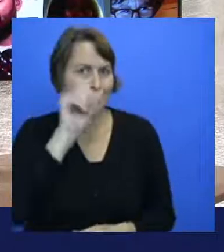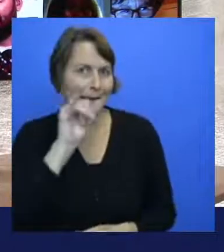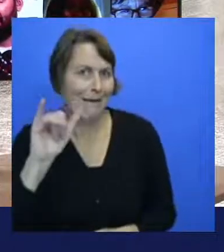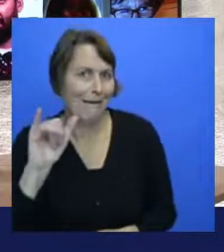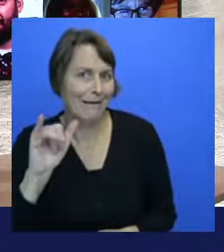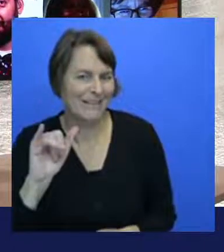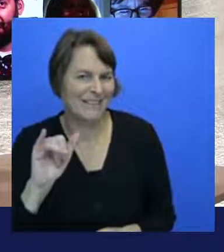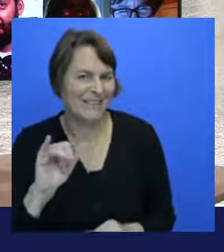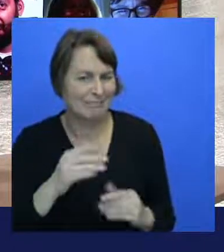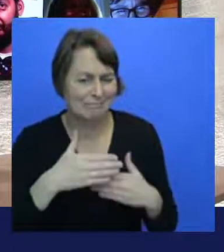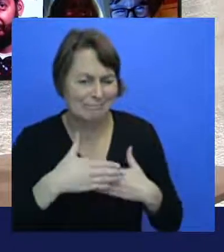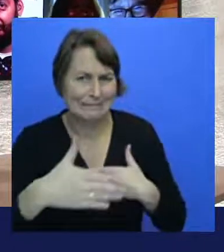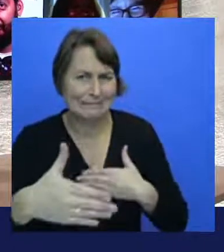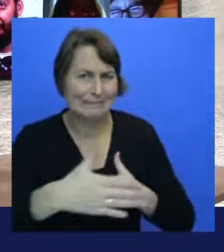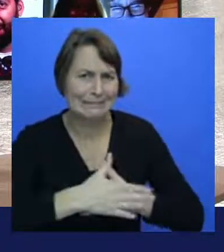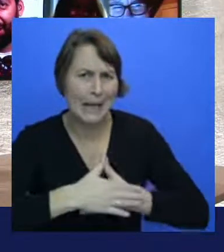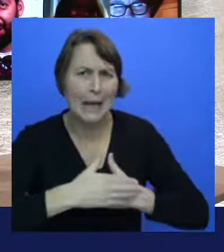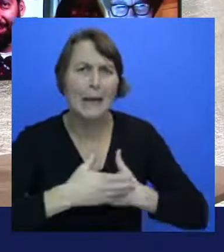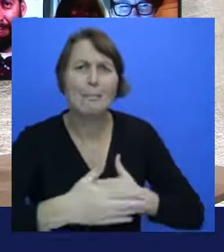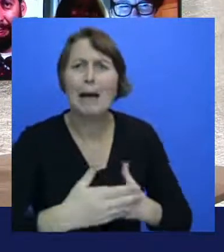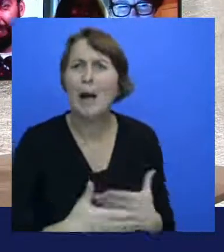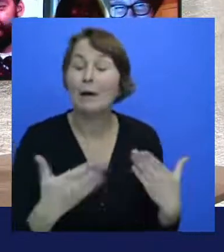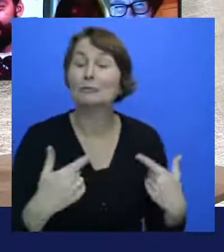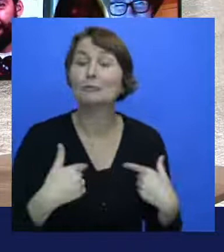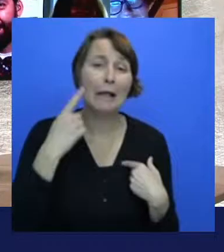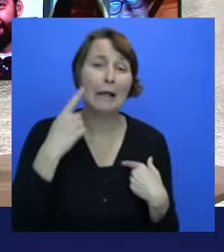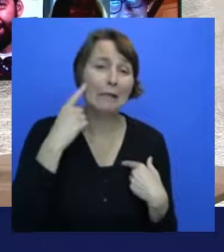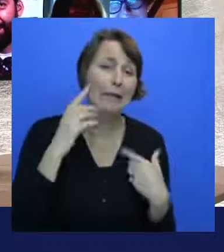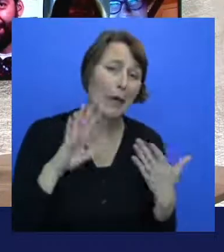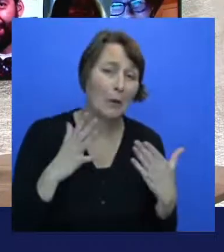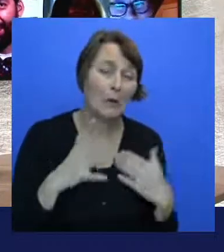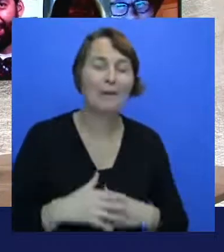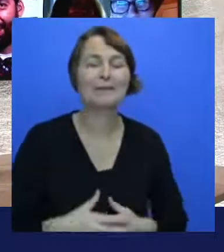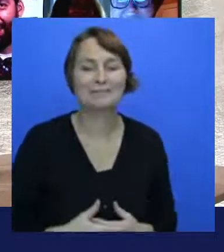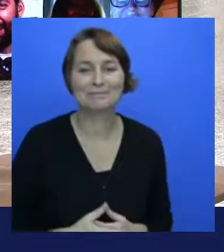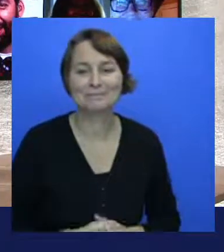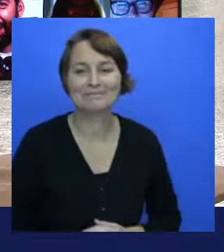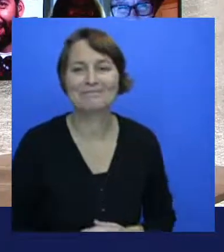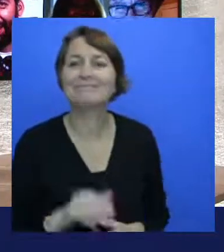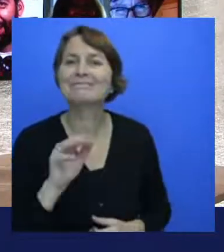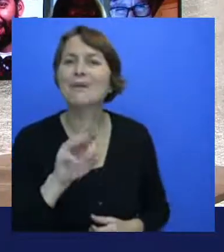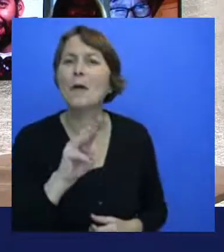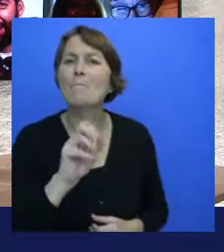first. Marianne. What's your definition of a grasp?